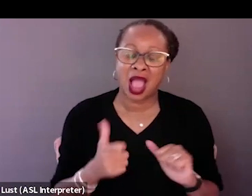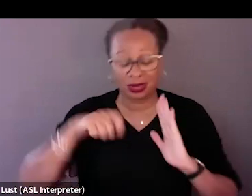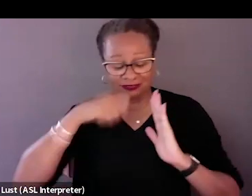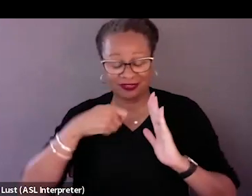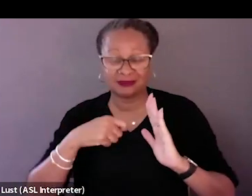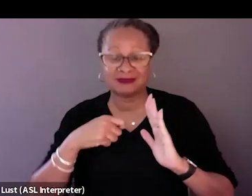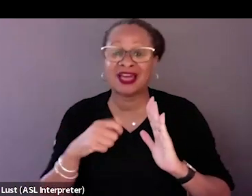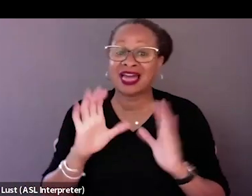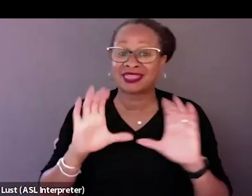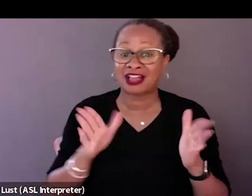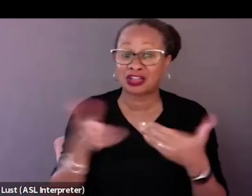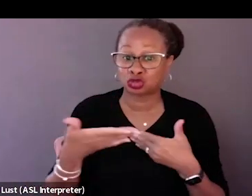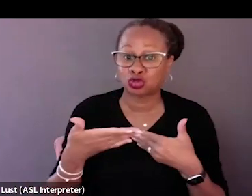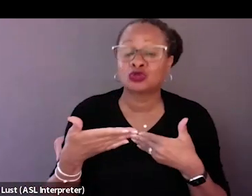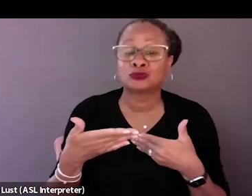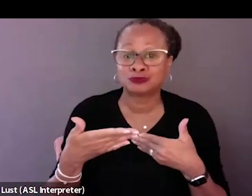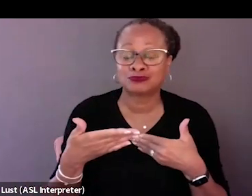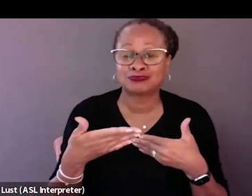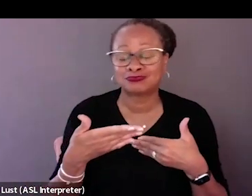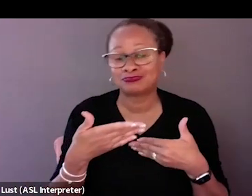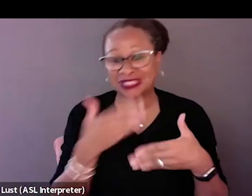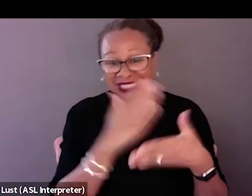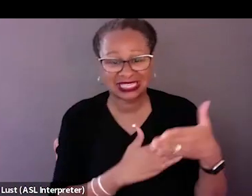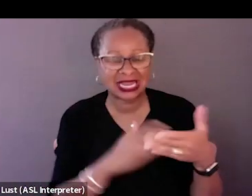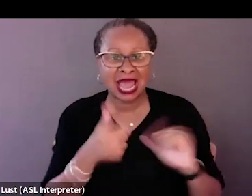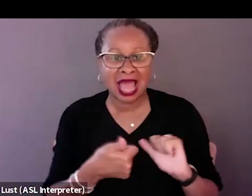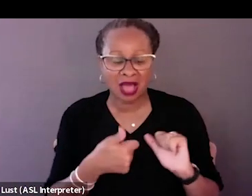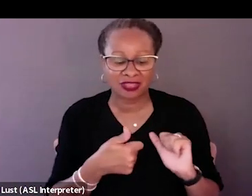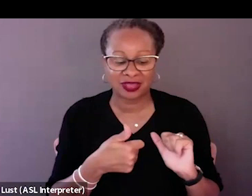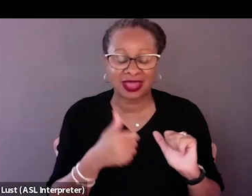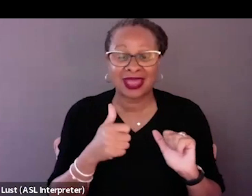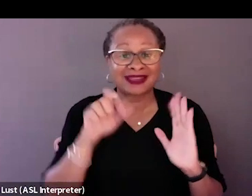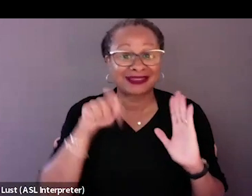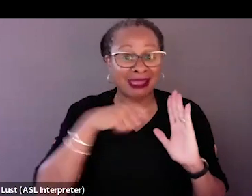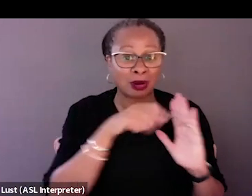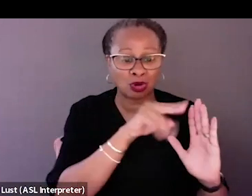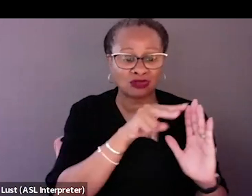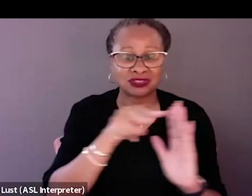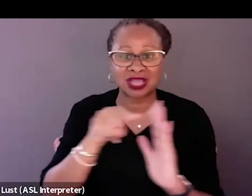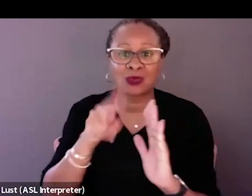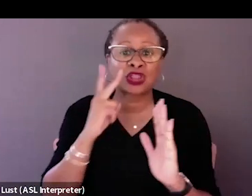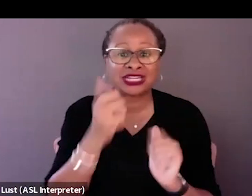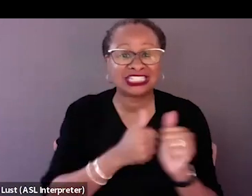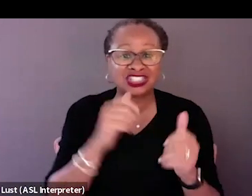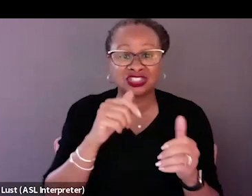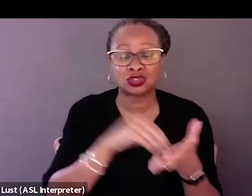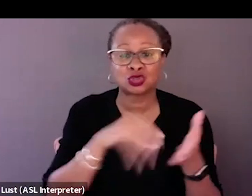scene, the way the camera moves around looking at the different kids when we're in the classroom wearing our uniforms, that's